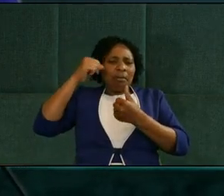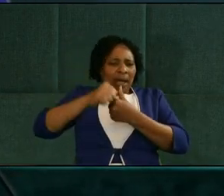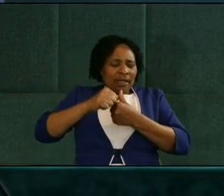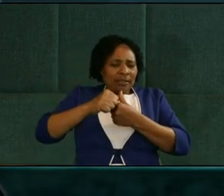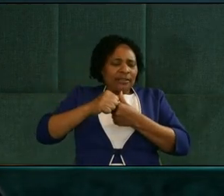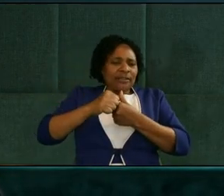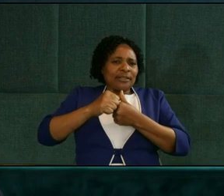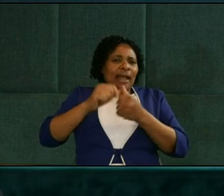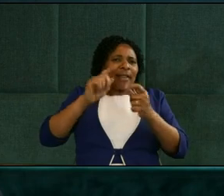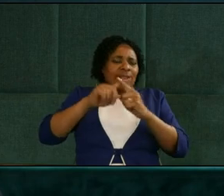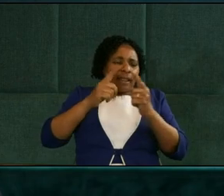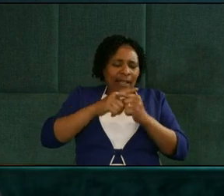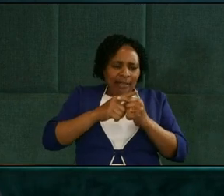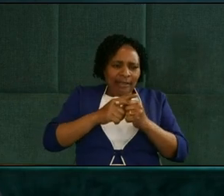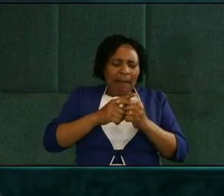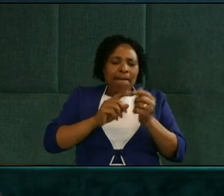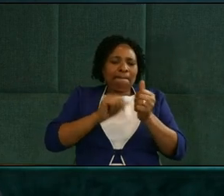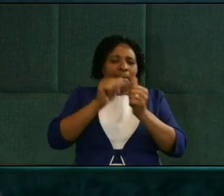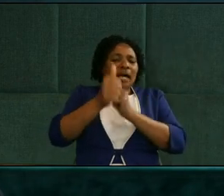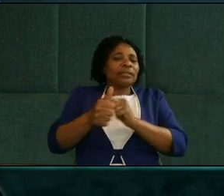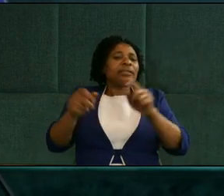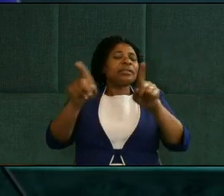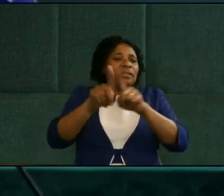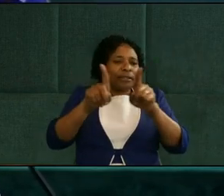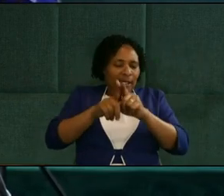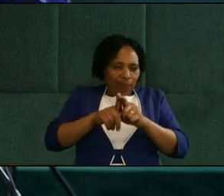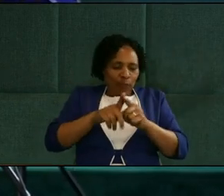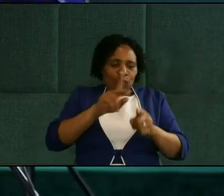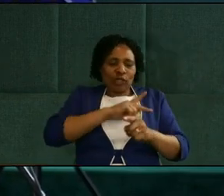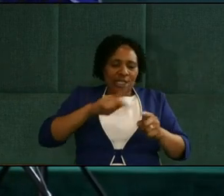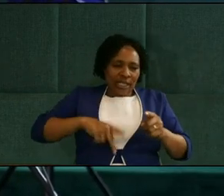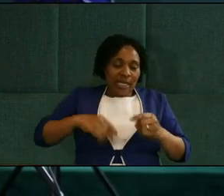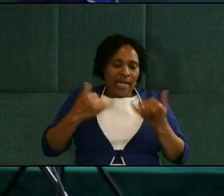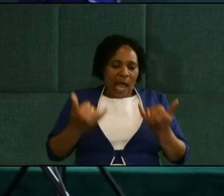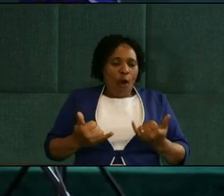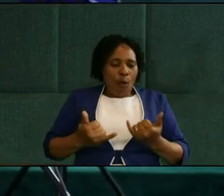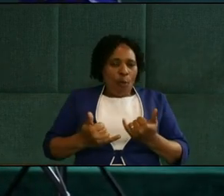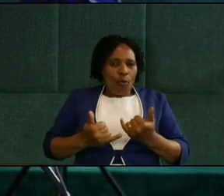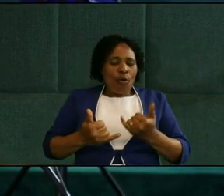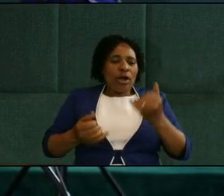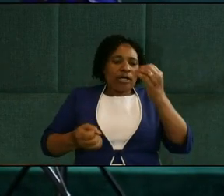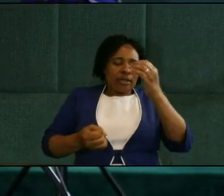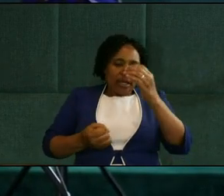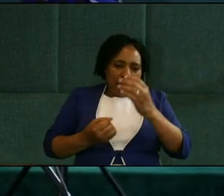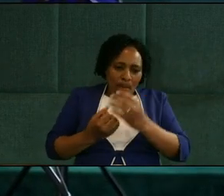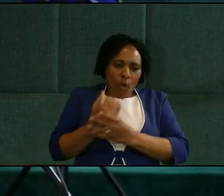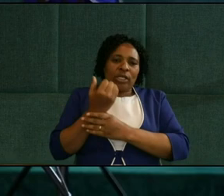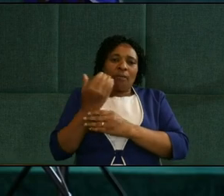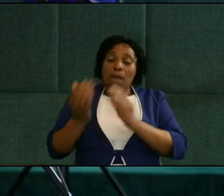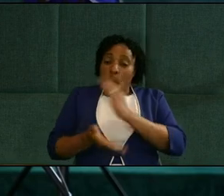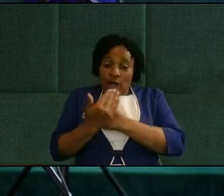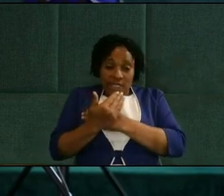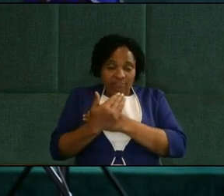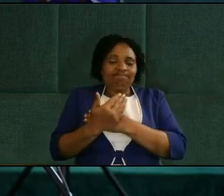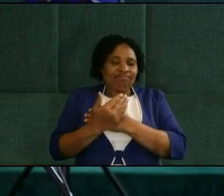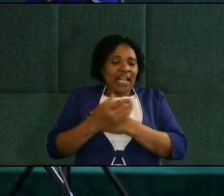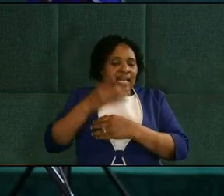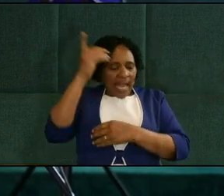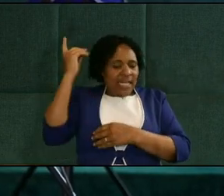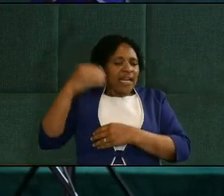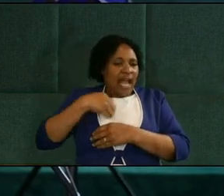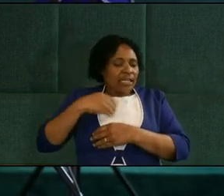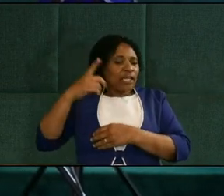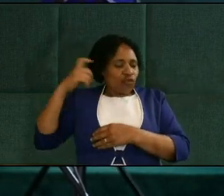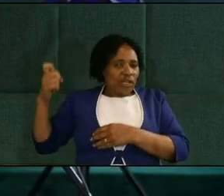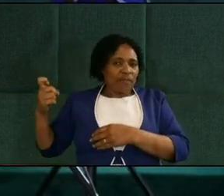head and pressed the save button. So in the morning, the dream was there. So the Bible says